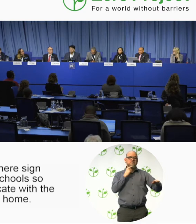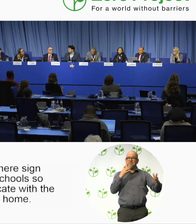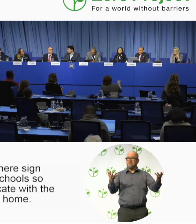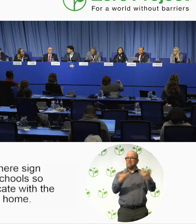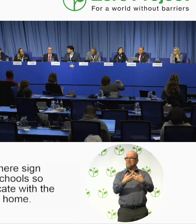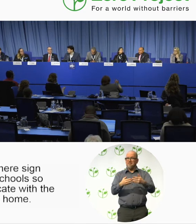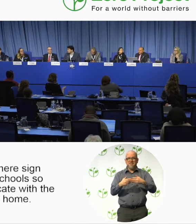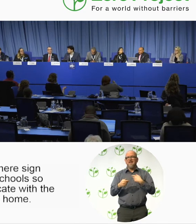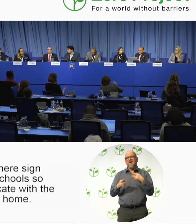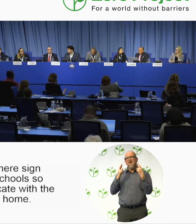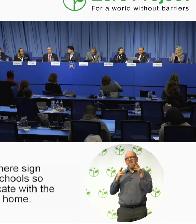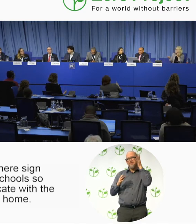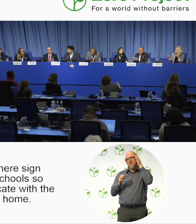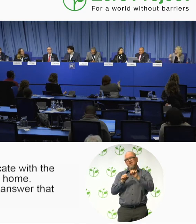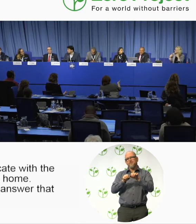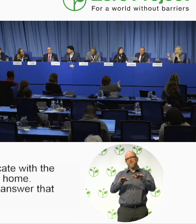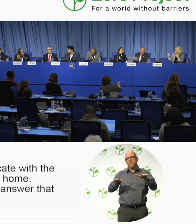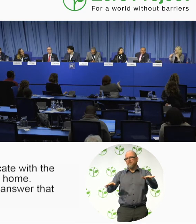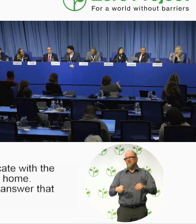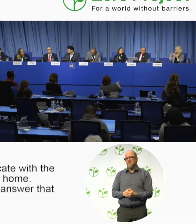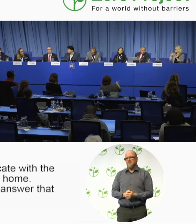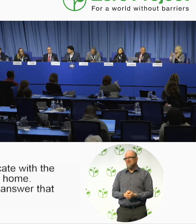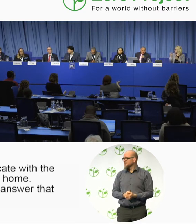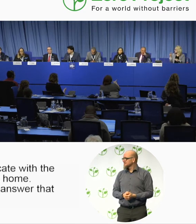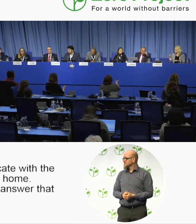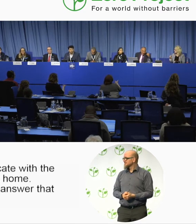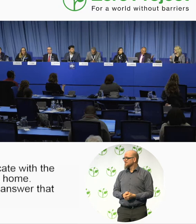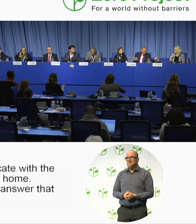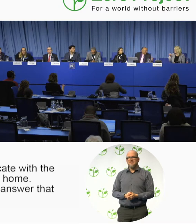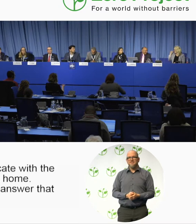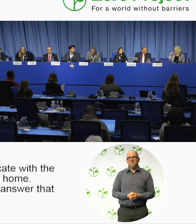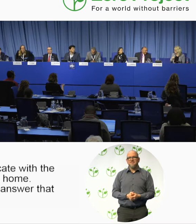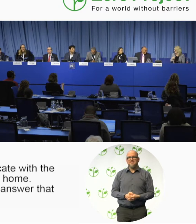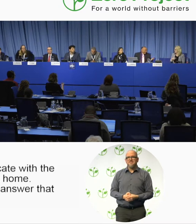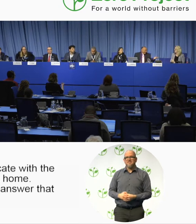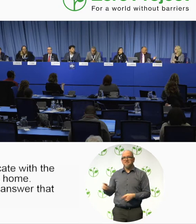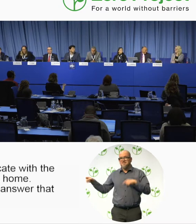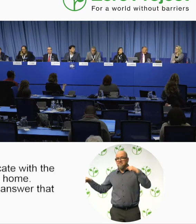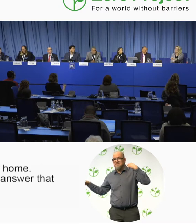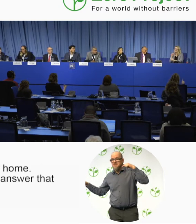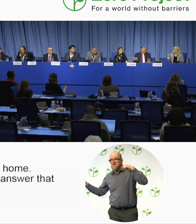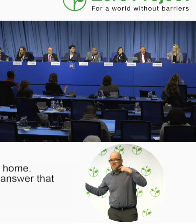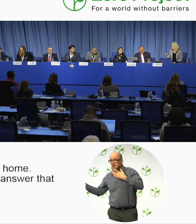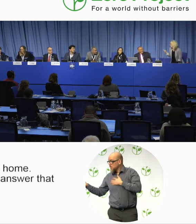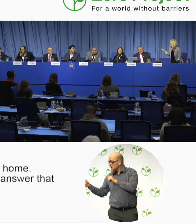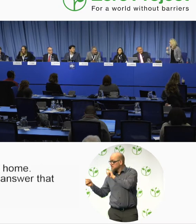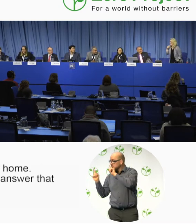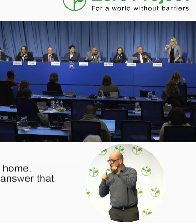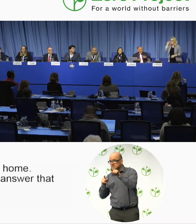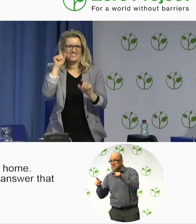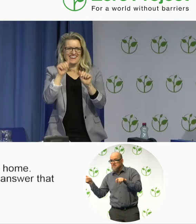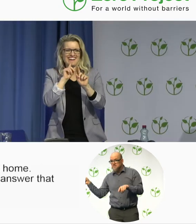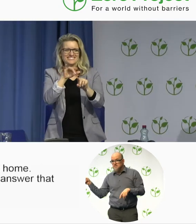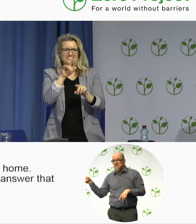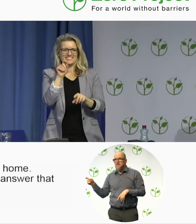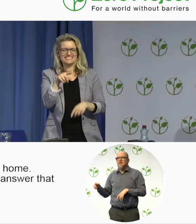Melissa, would you like to answer that question? Or anybody you'd like to? Henry or I, what do you think? Oh, because I'm from